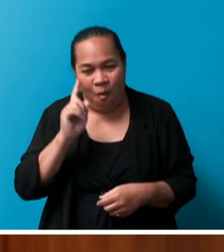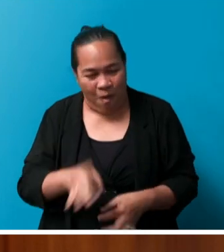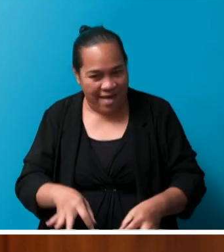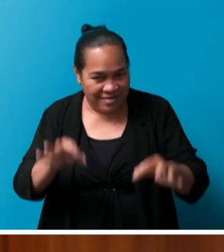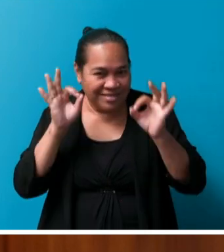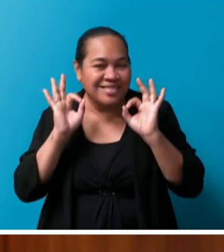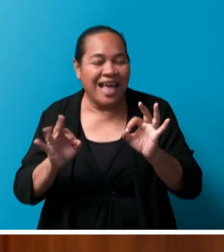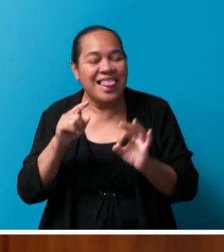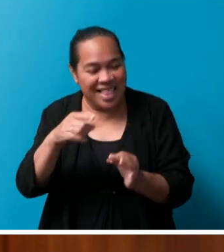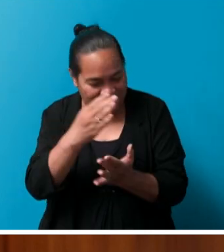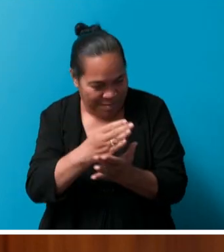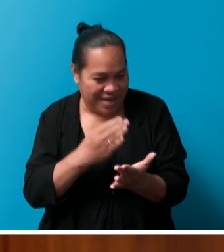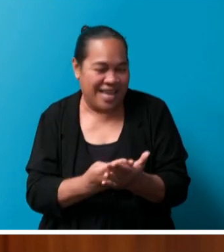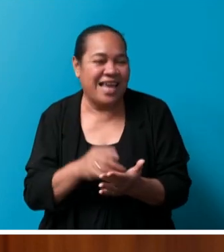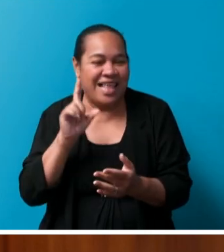this budget does.